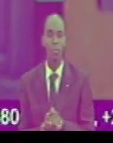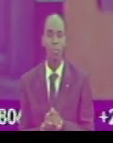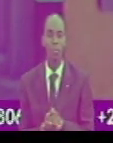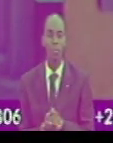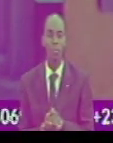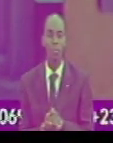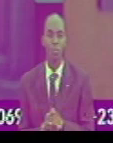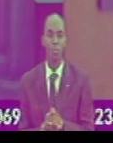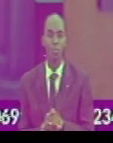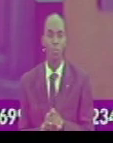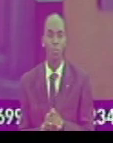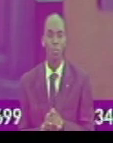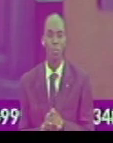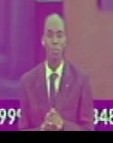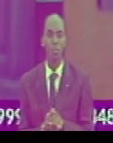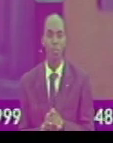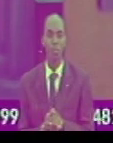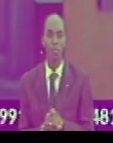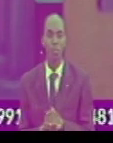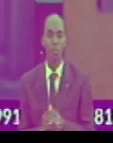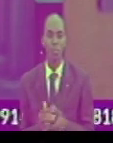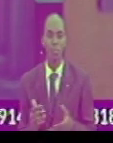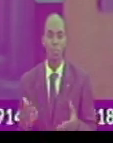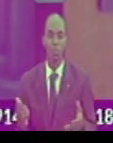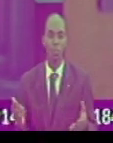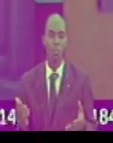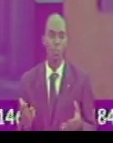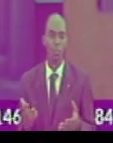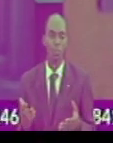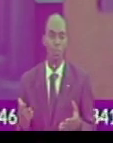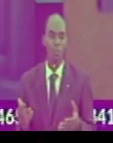some serious challenges for some past months.